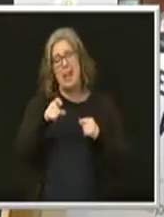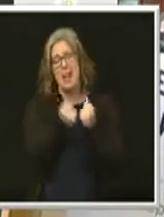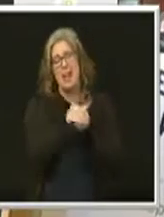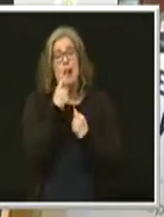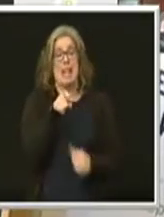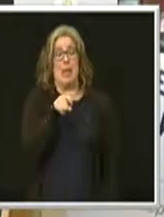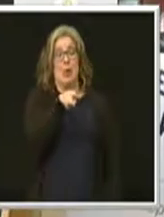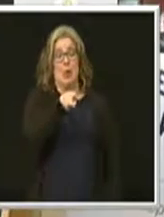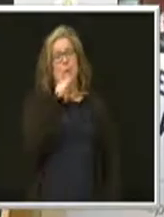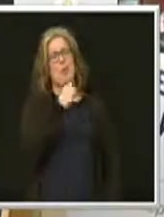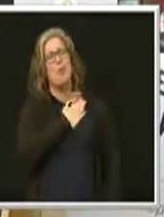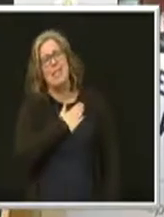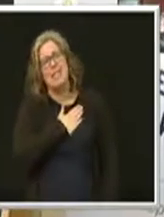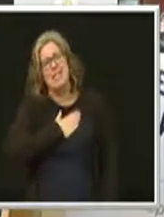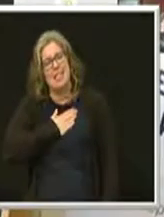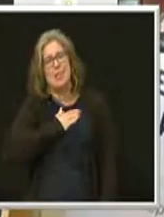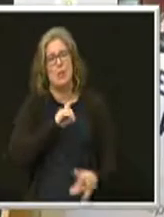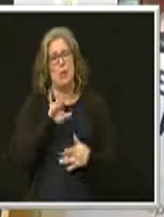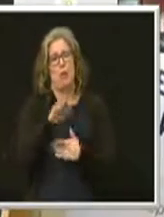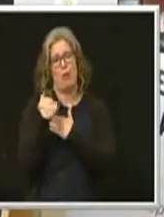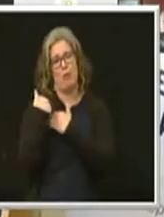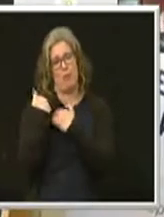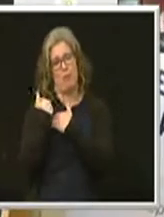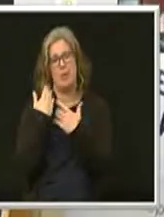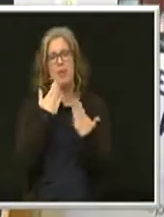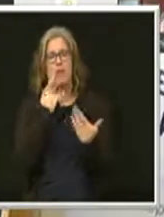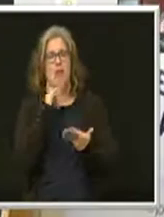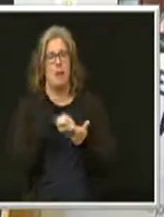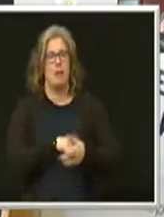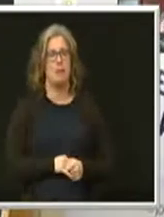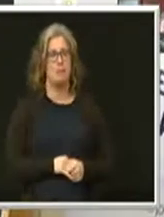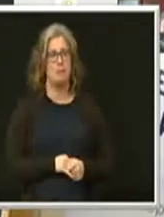you. So please do your part, and thank you for that.